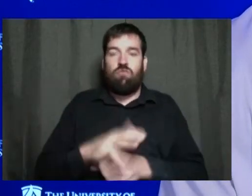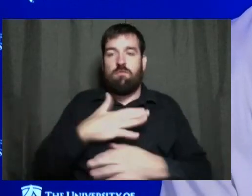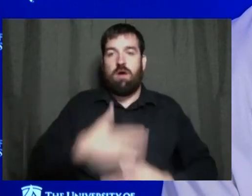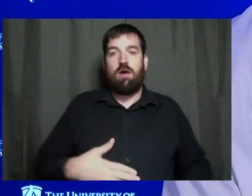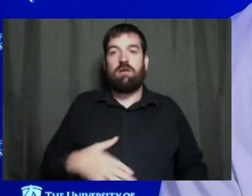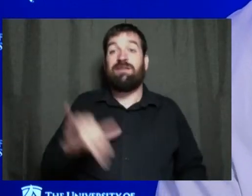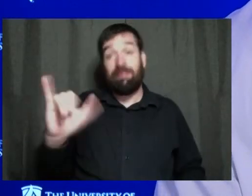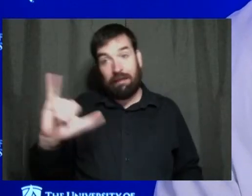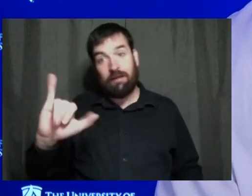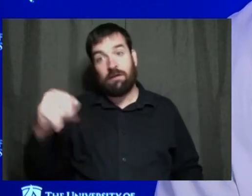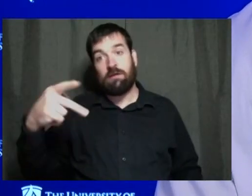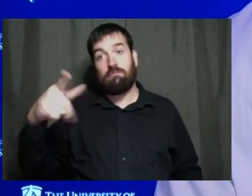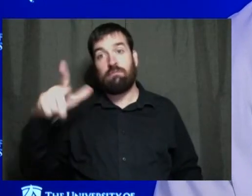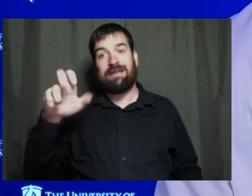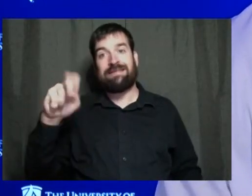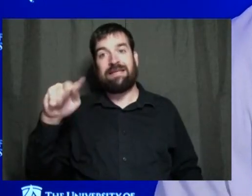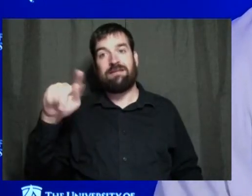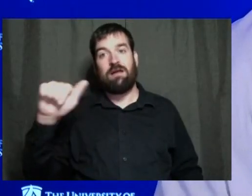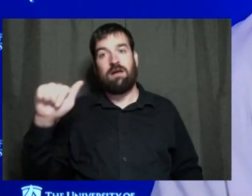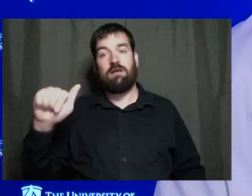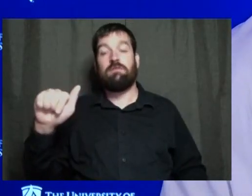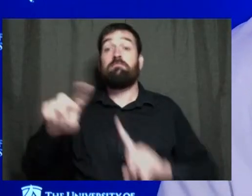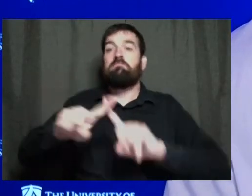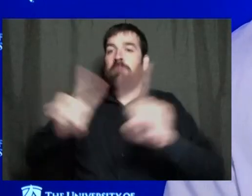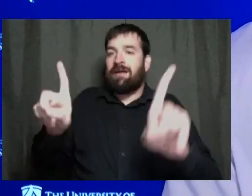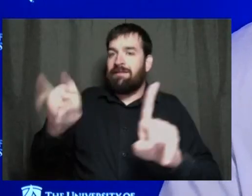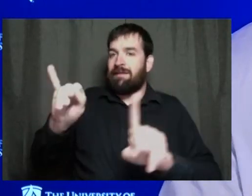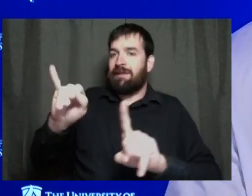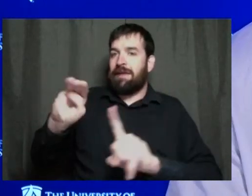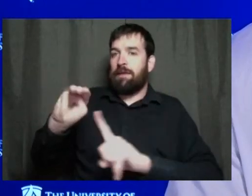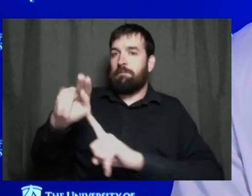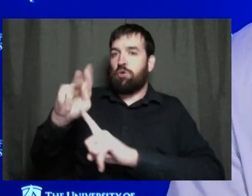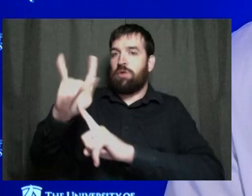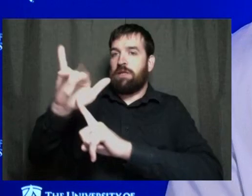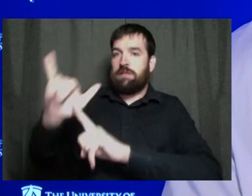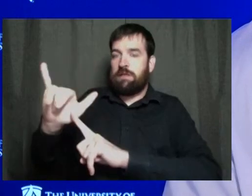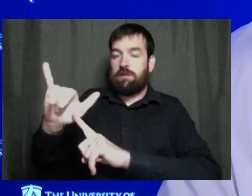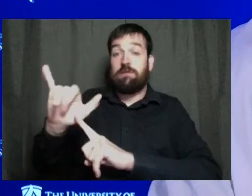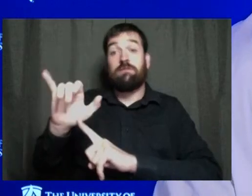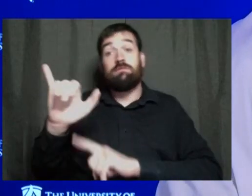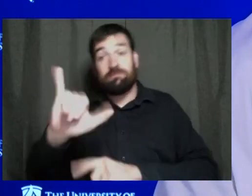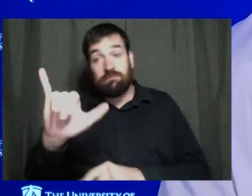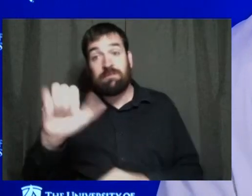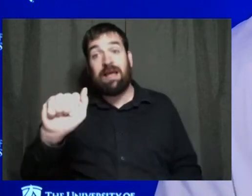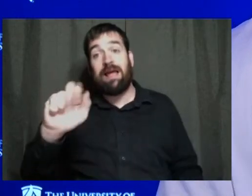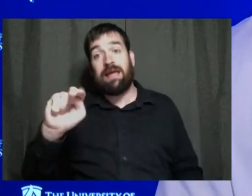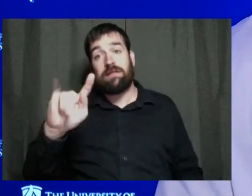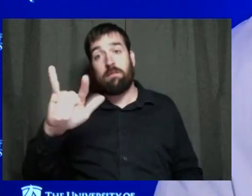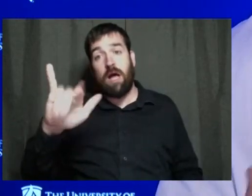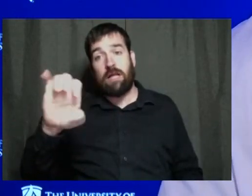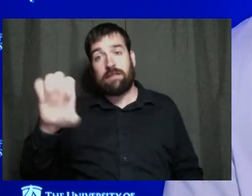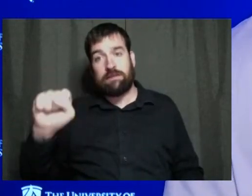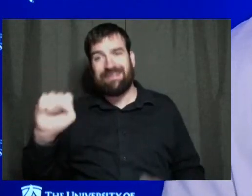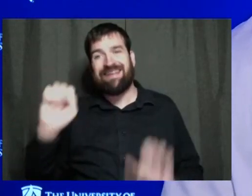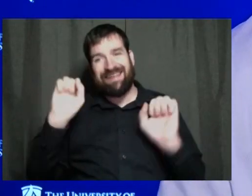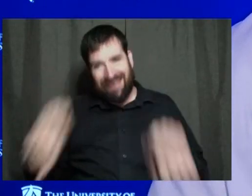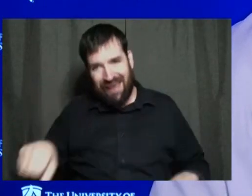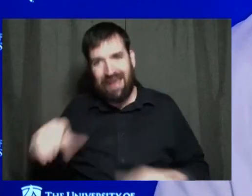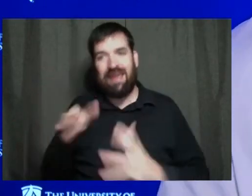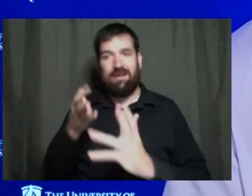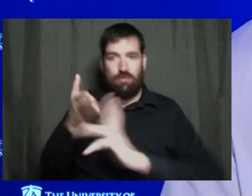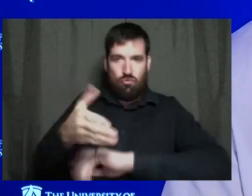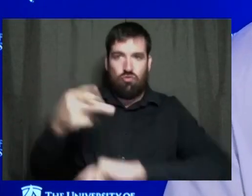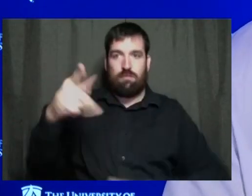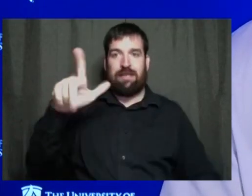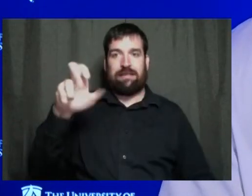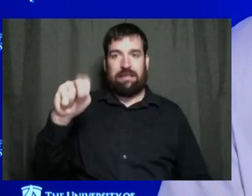that immunity, specifically antibodies, can cross the placenta and provide protection to baby, so that when baby is born, they